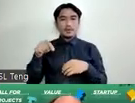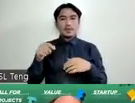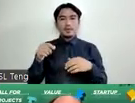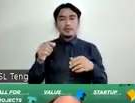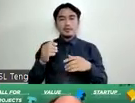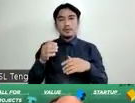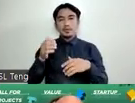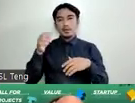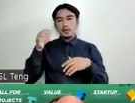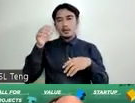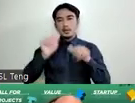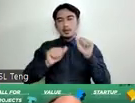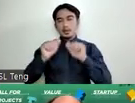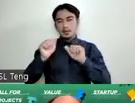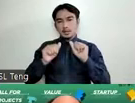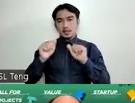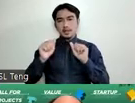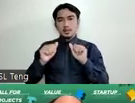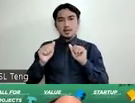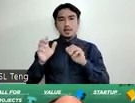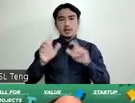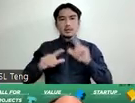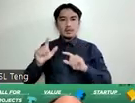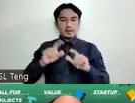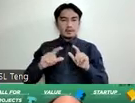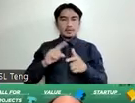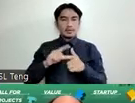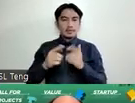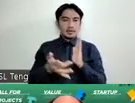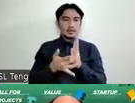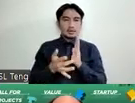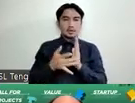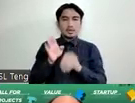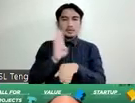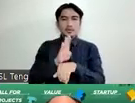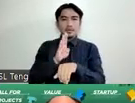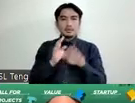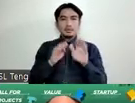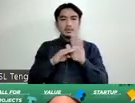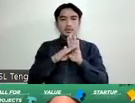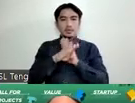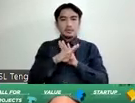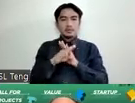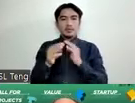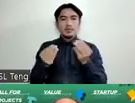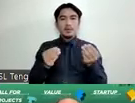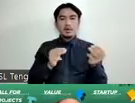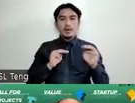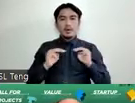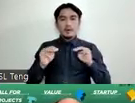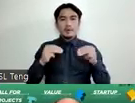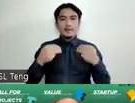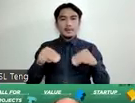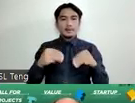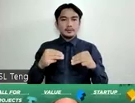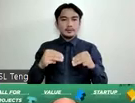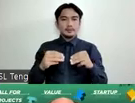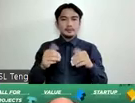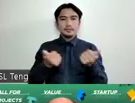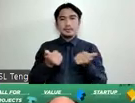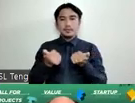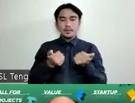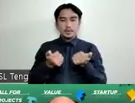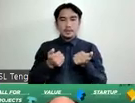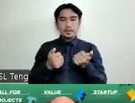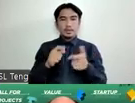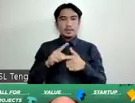will also offer technical, administrative, business development, marketing assistance, intellectual property management, and legal